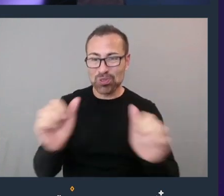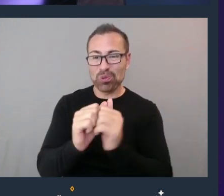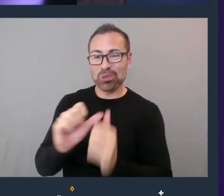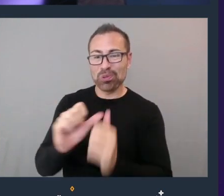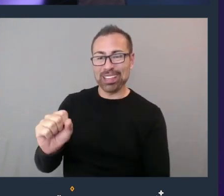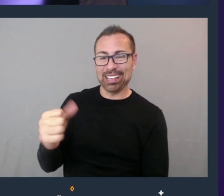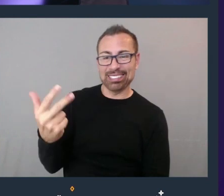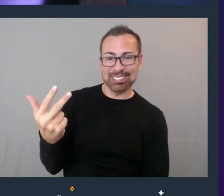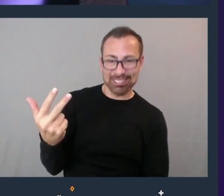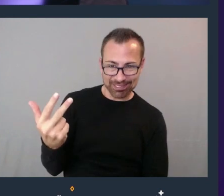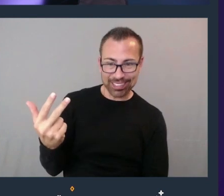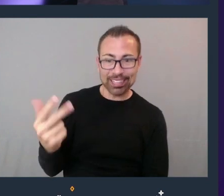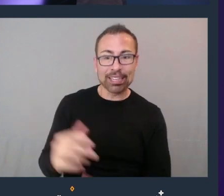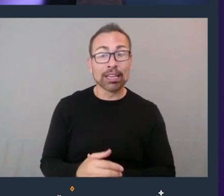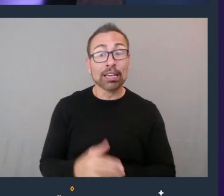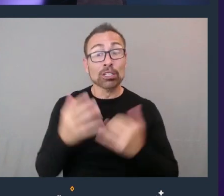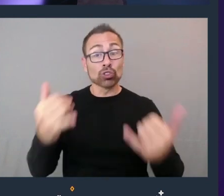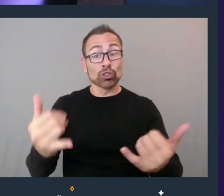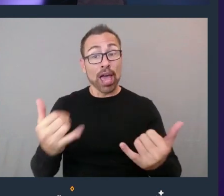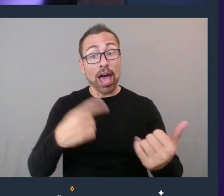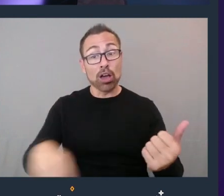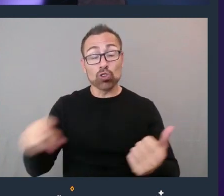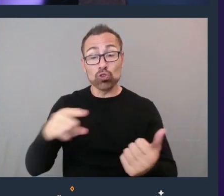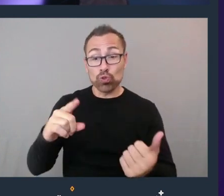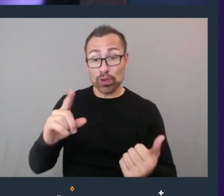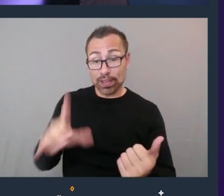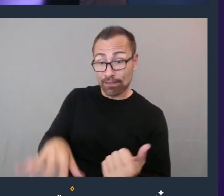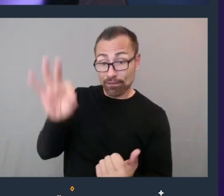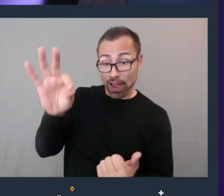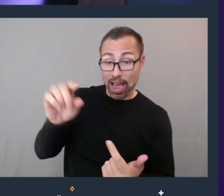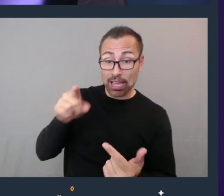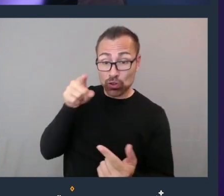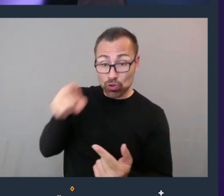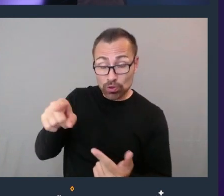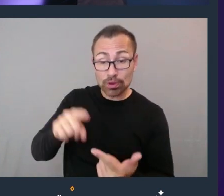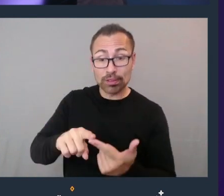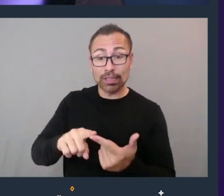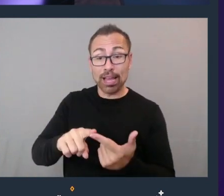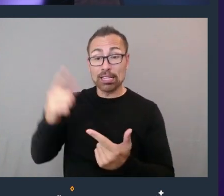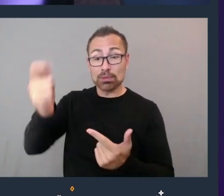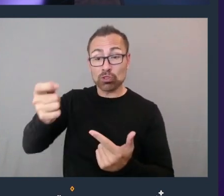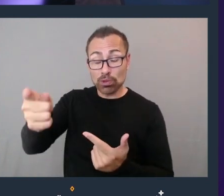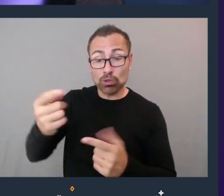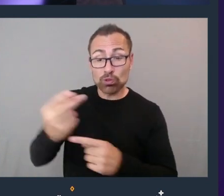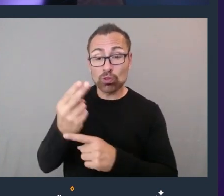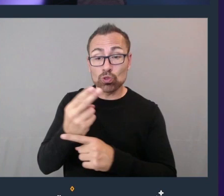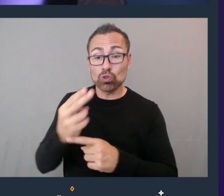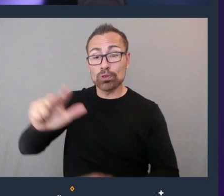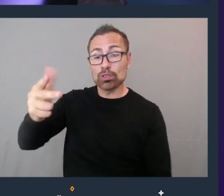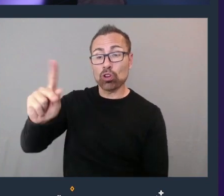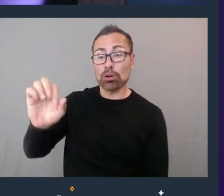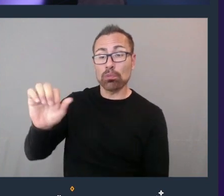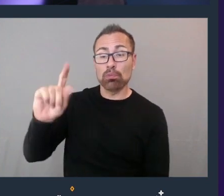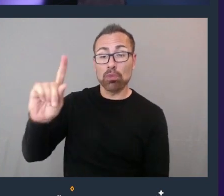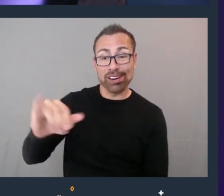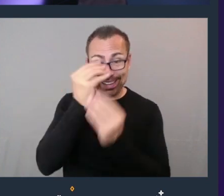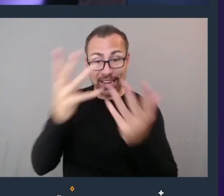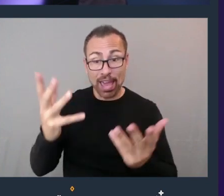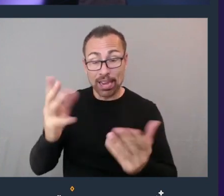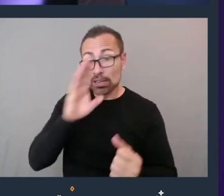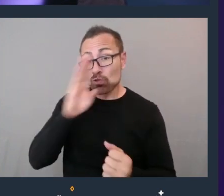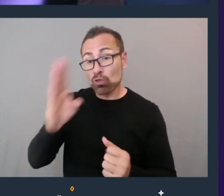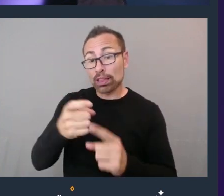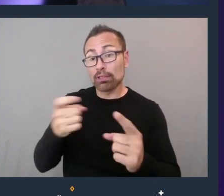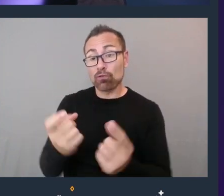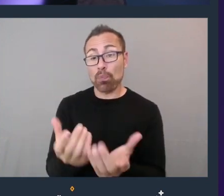customers to find, subscribe to, and use third-party data directly from the data provider's S3 buckets. Of course, S3 is used